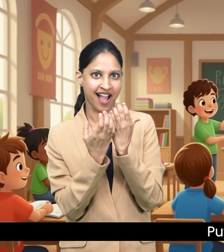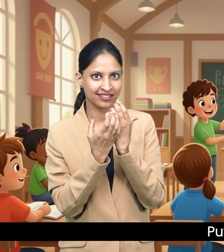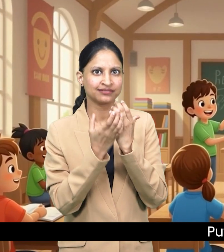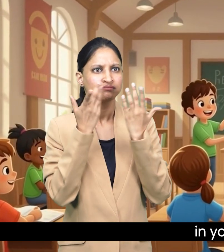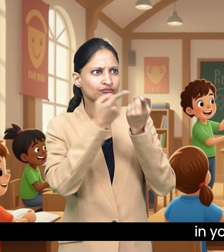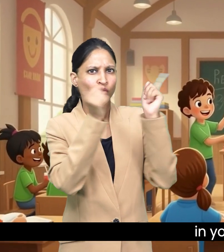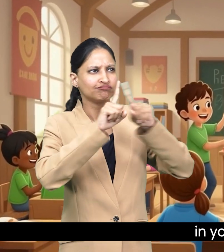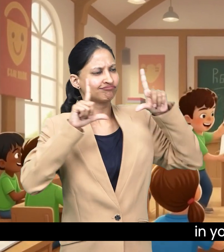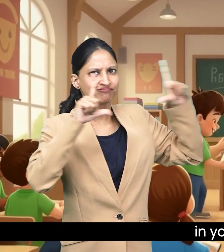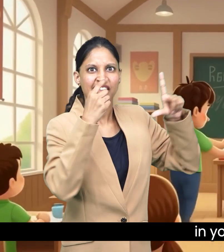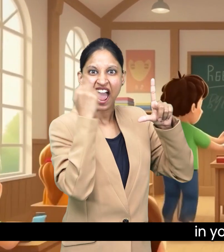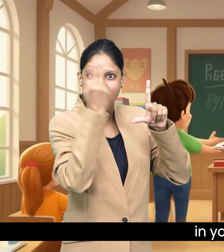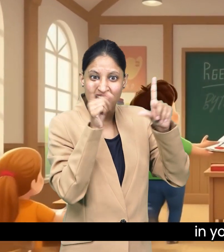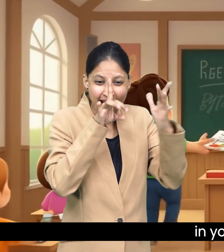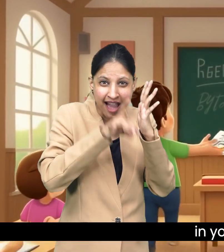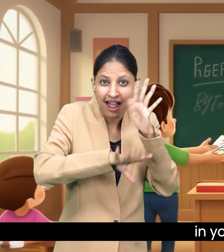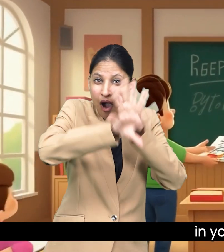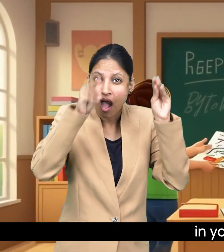Put the poster in your classroom.